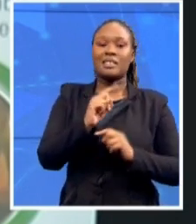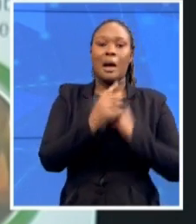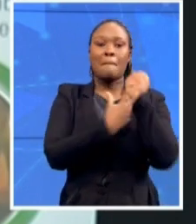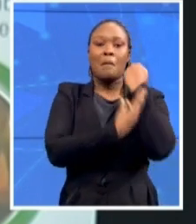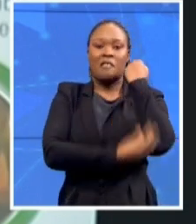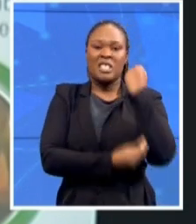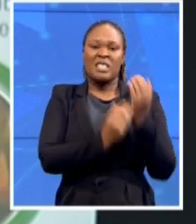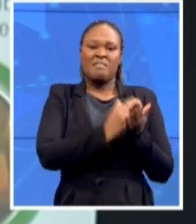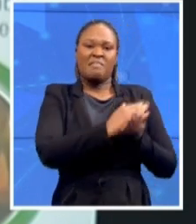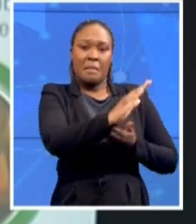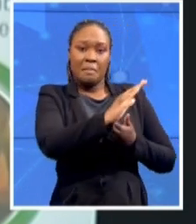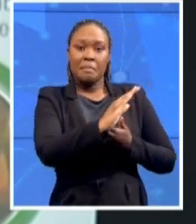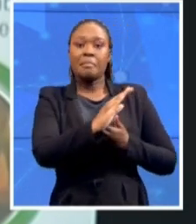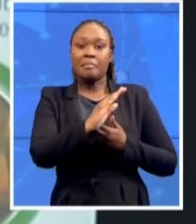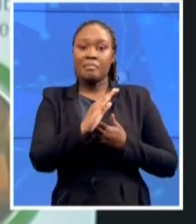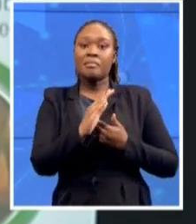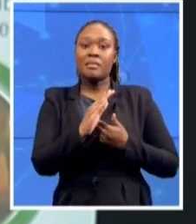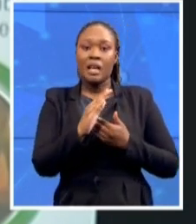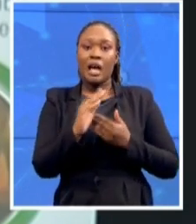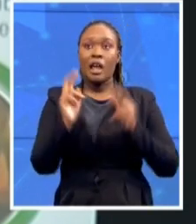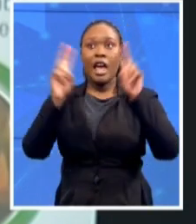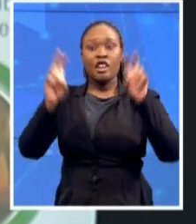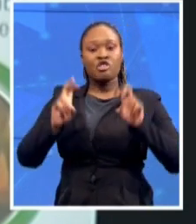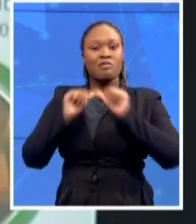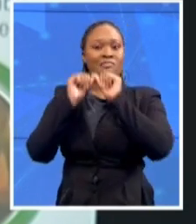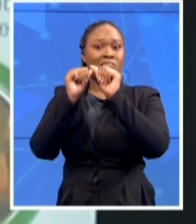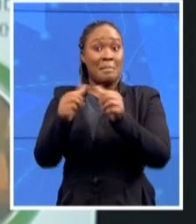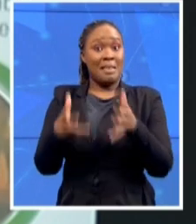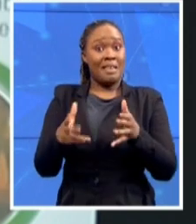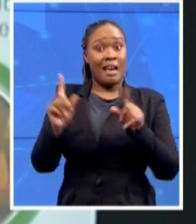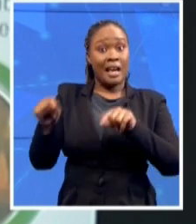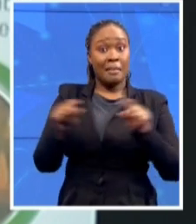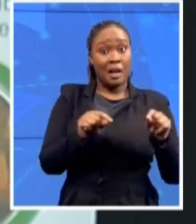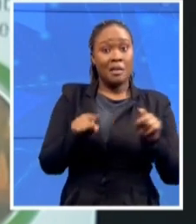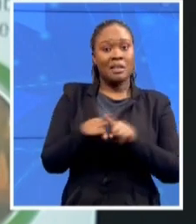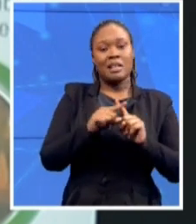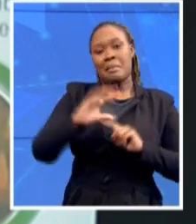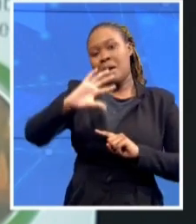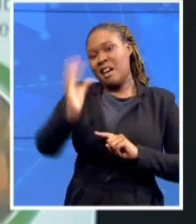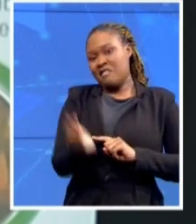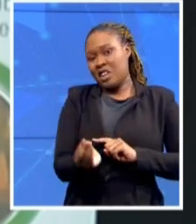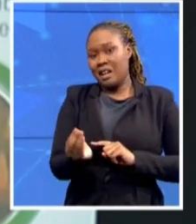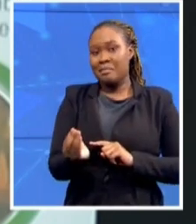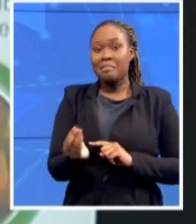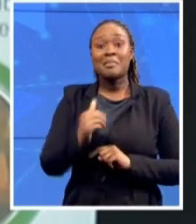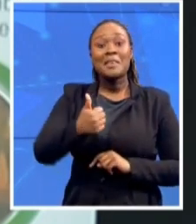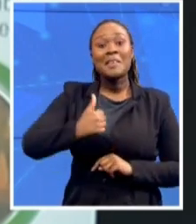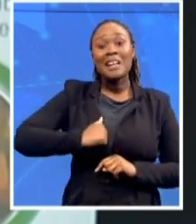whole of our African continent. All of the best for your conference. Thank you very much.